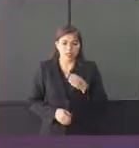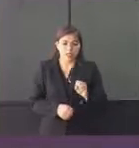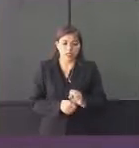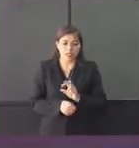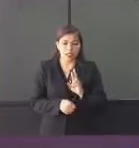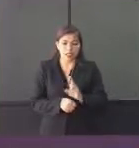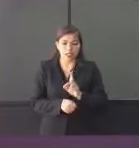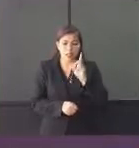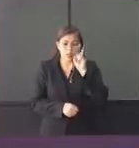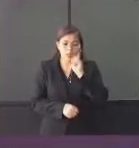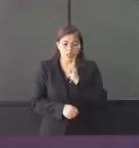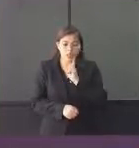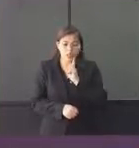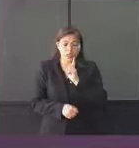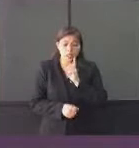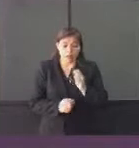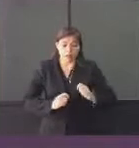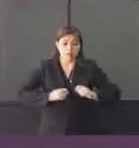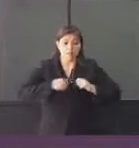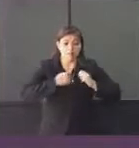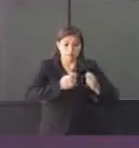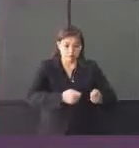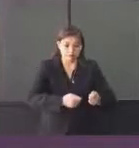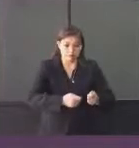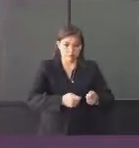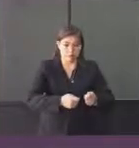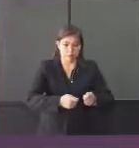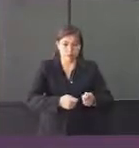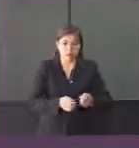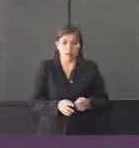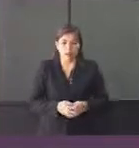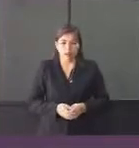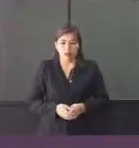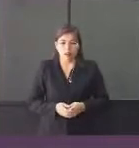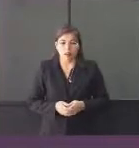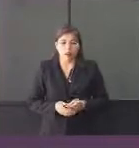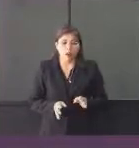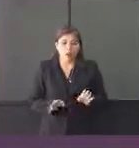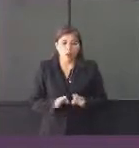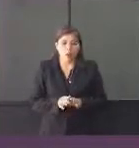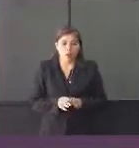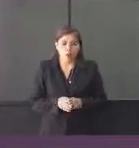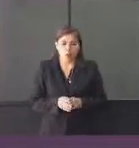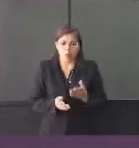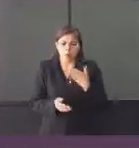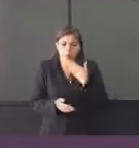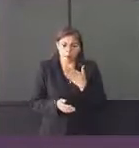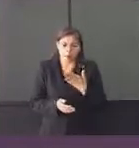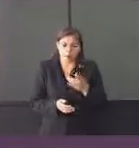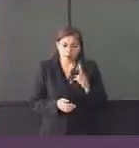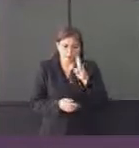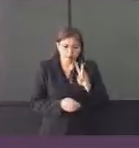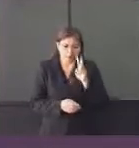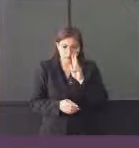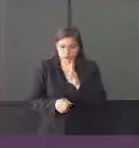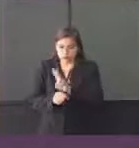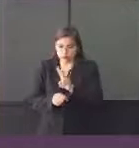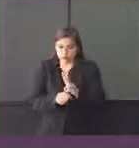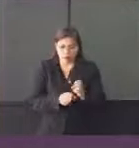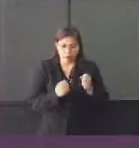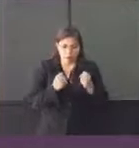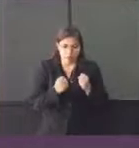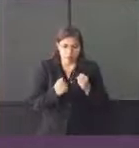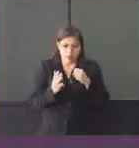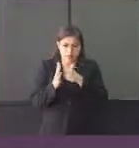From the Secretary of Women, we are tasked with coordinating and strengthening a